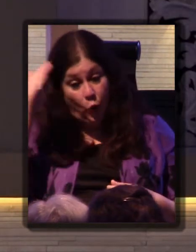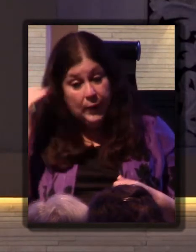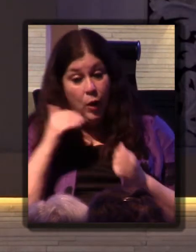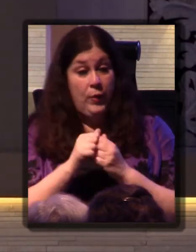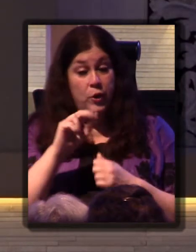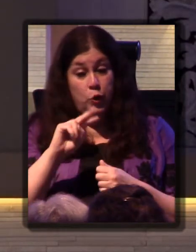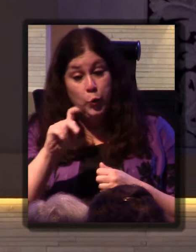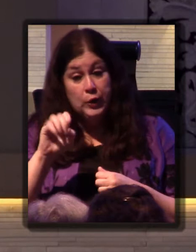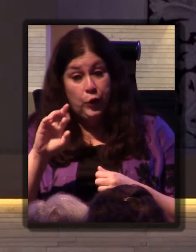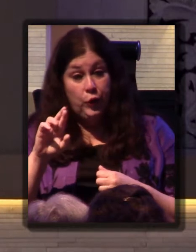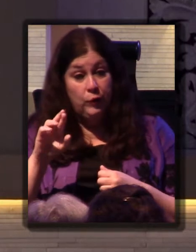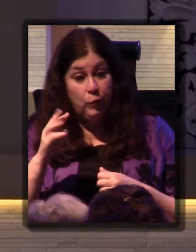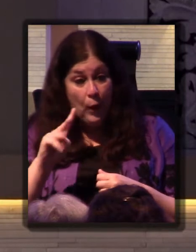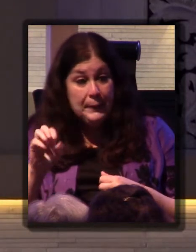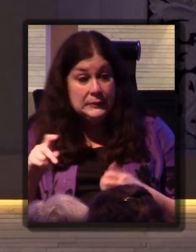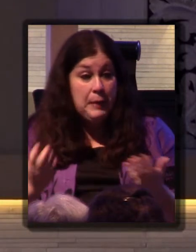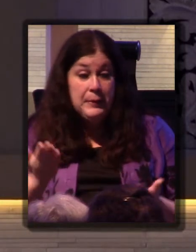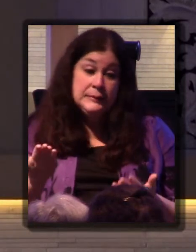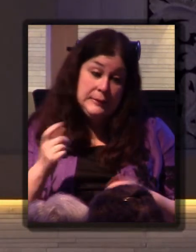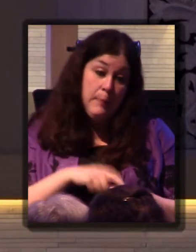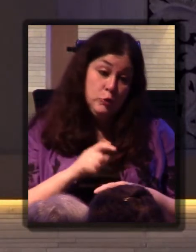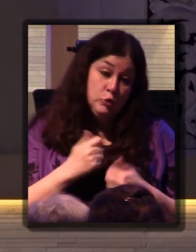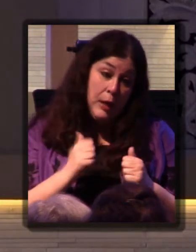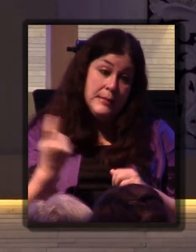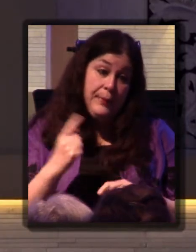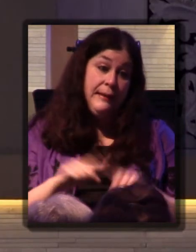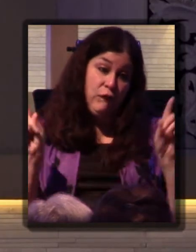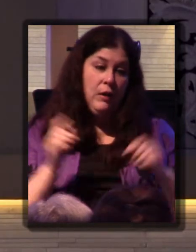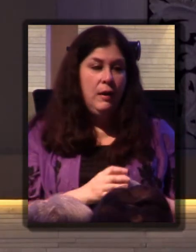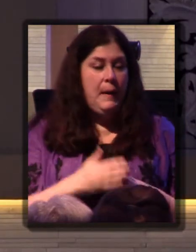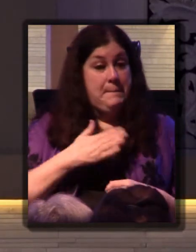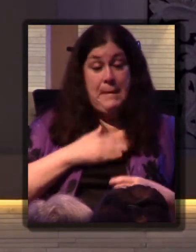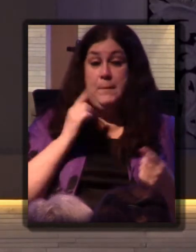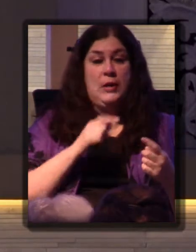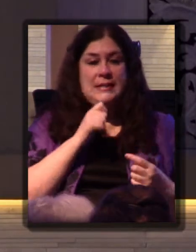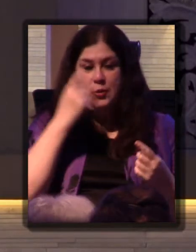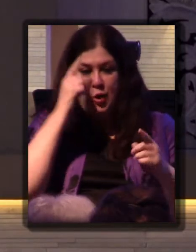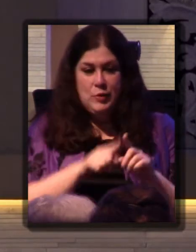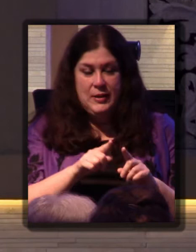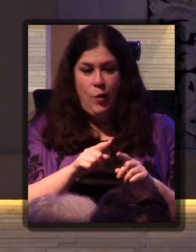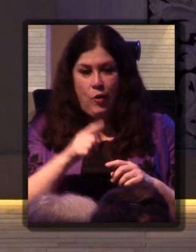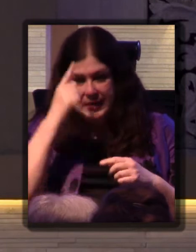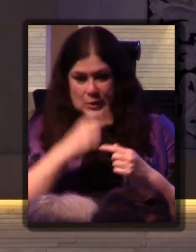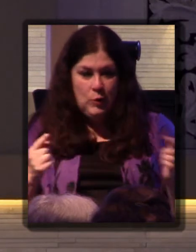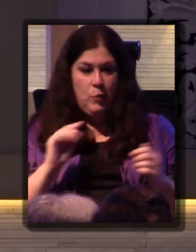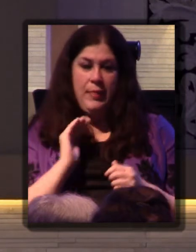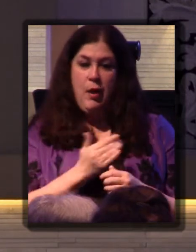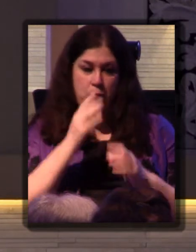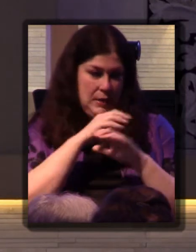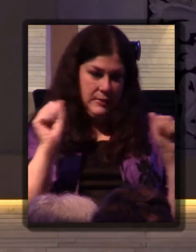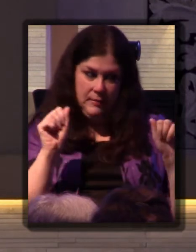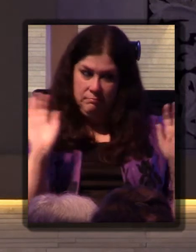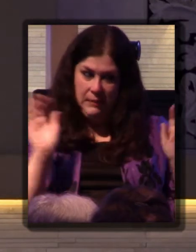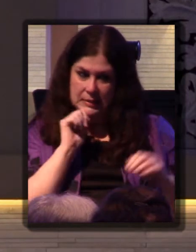North Korea. So maybe it's time to try something different. Now, my point is not to agree or disagree with our president.